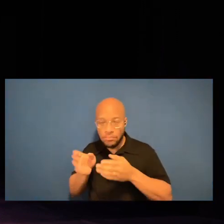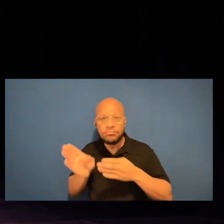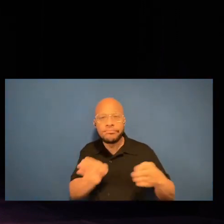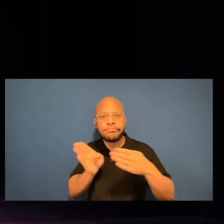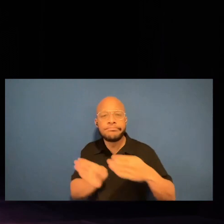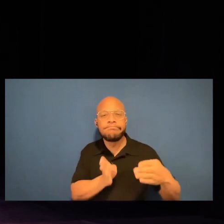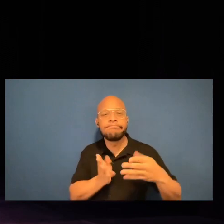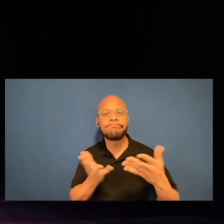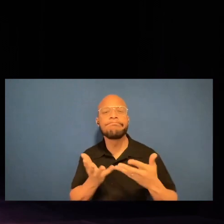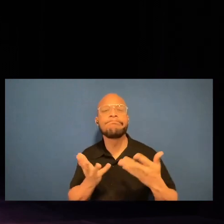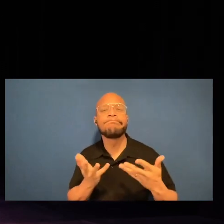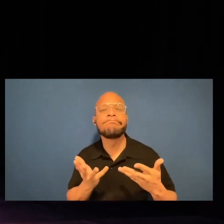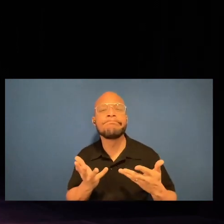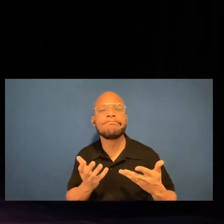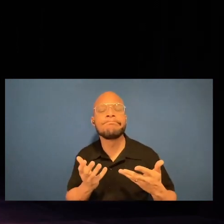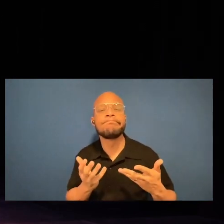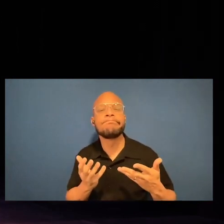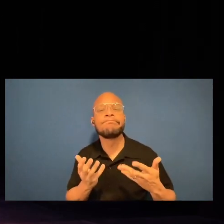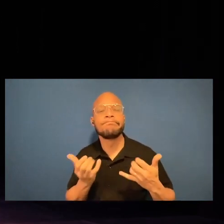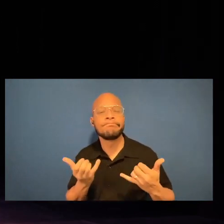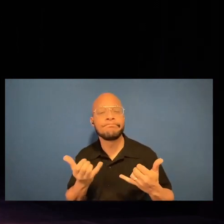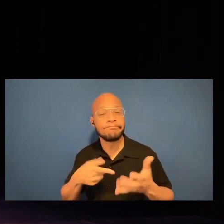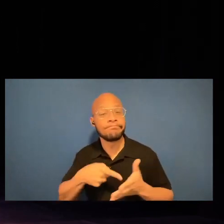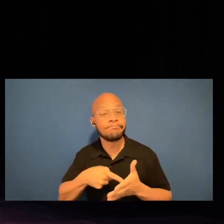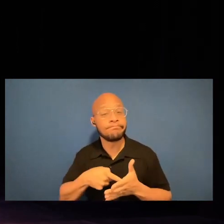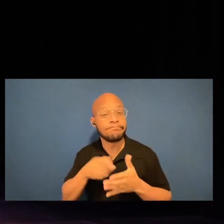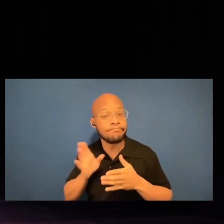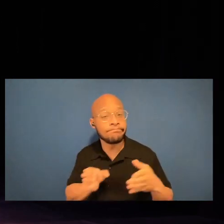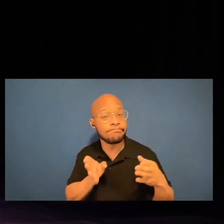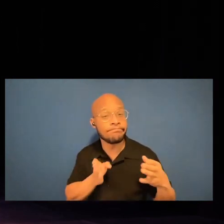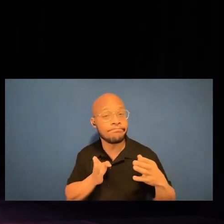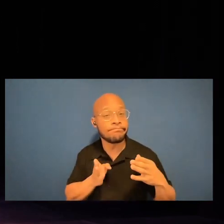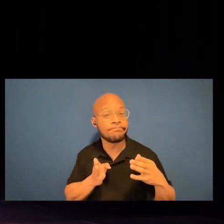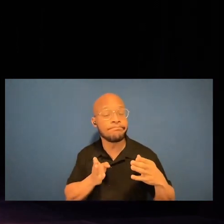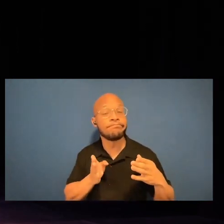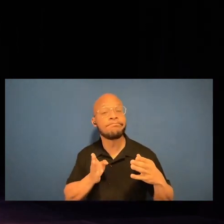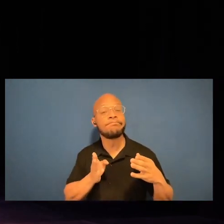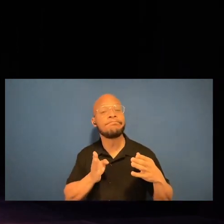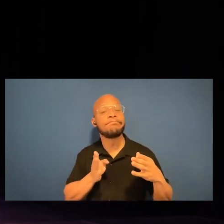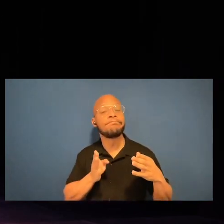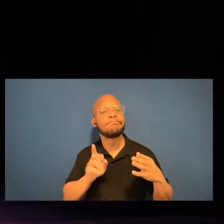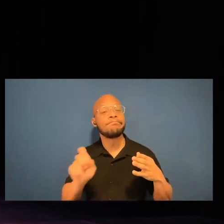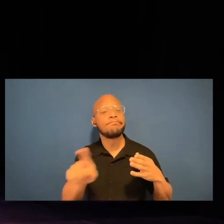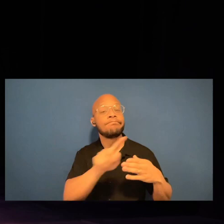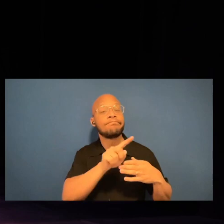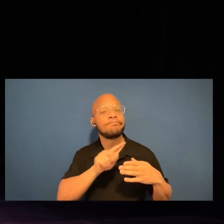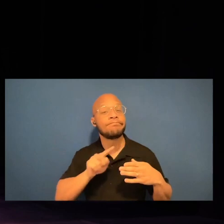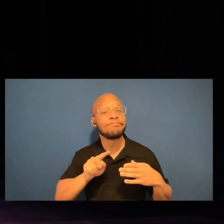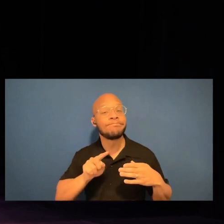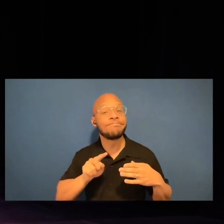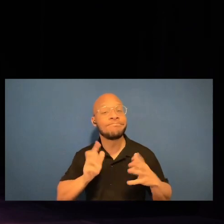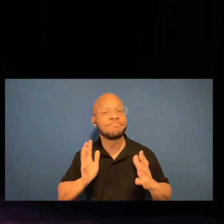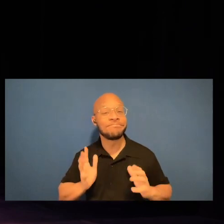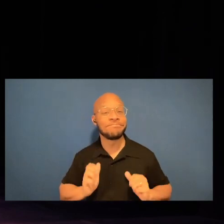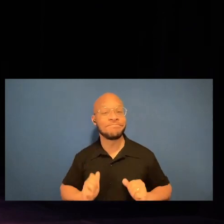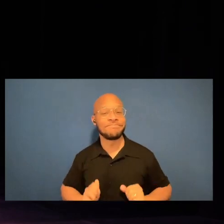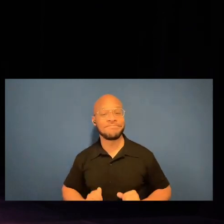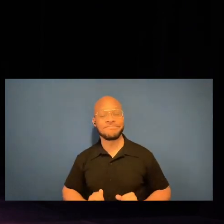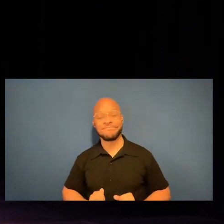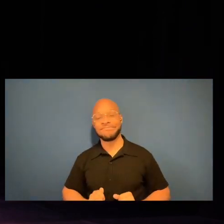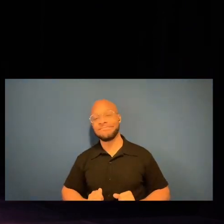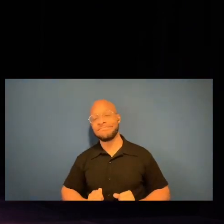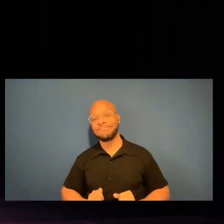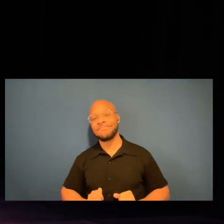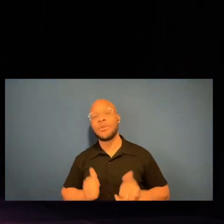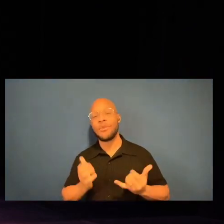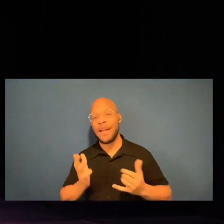field? I'll leave it there for now, as we have our wonderful keynotes that will are doing just that,